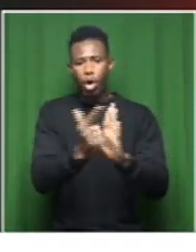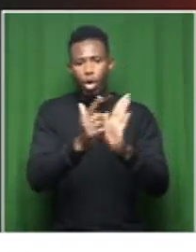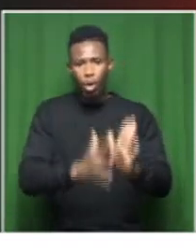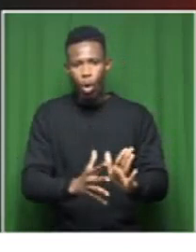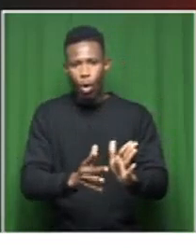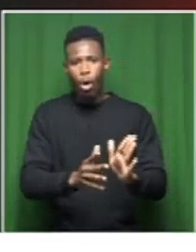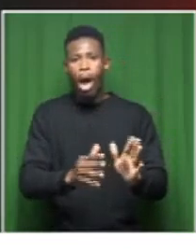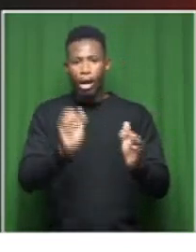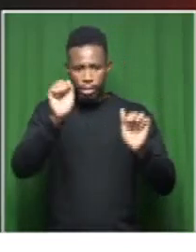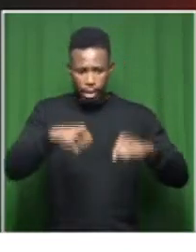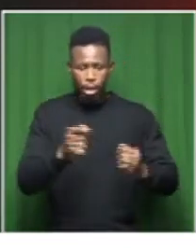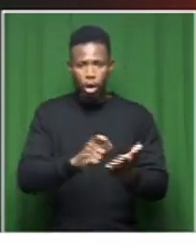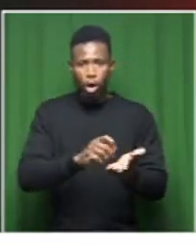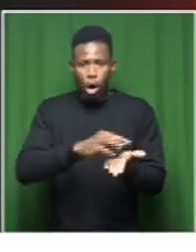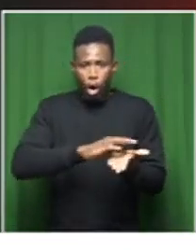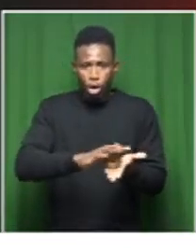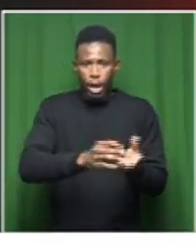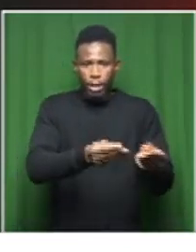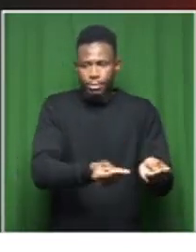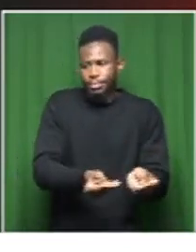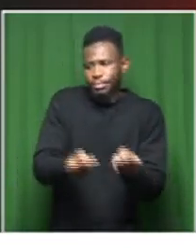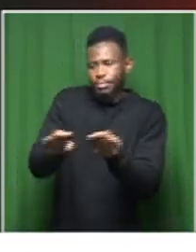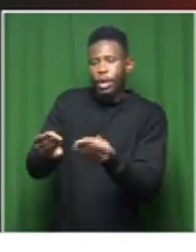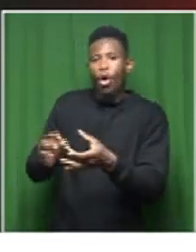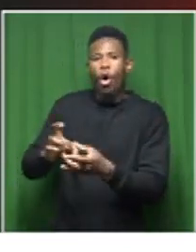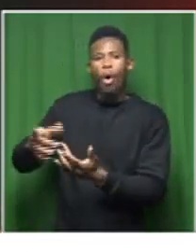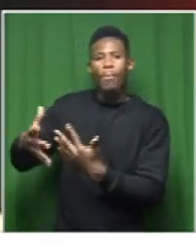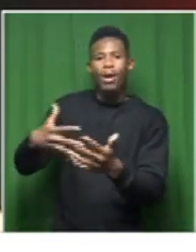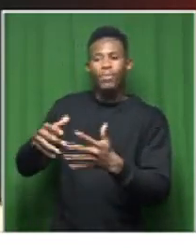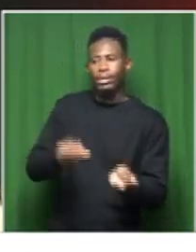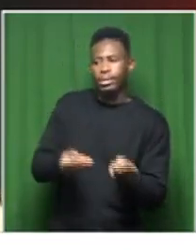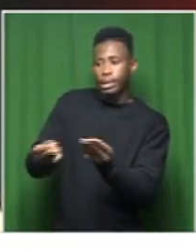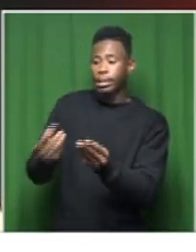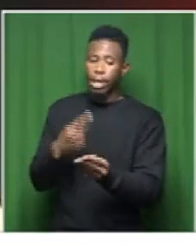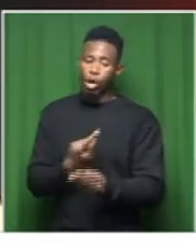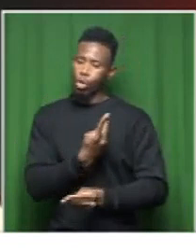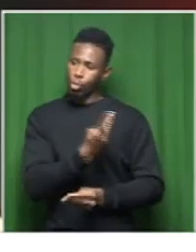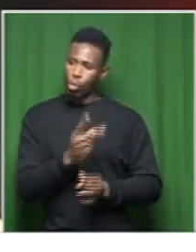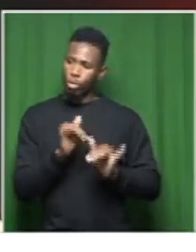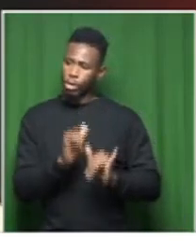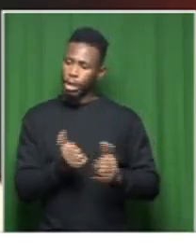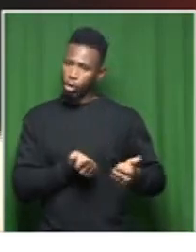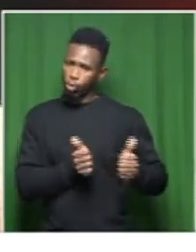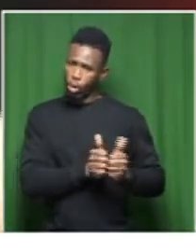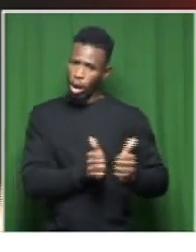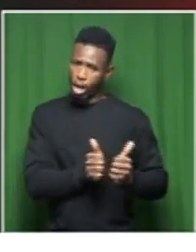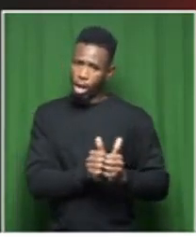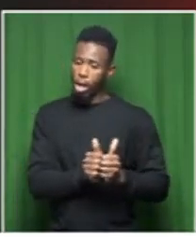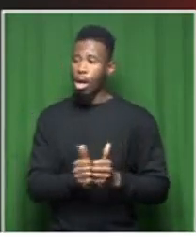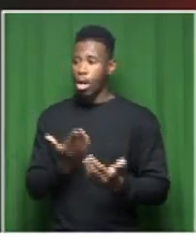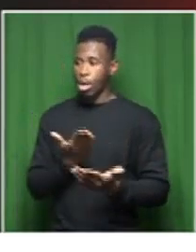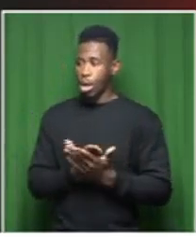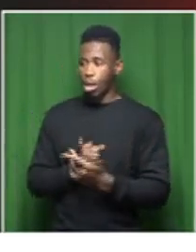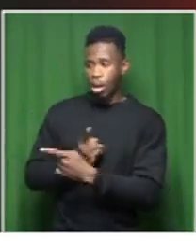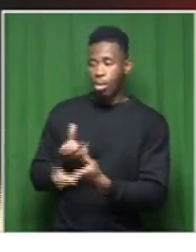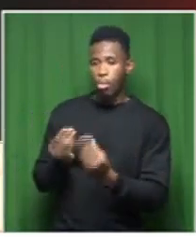yes, and draw a contract. They just bring a notarial contract and say, me and this person stay together. Can this person get